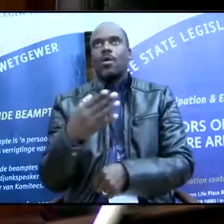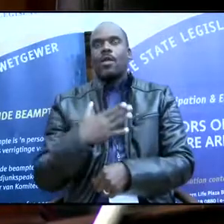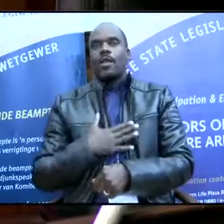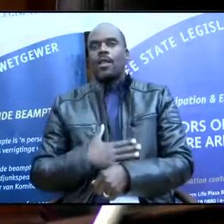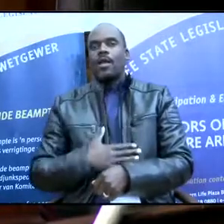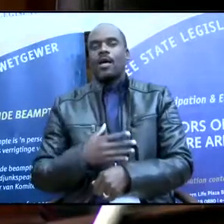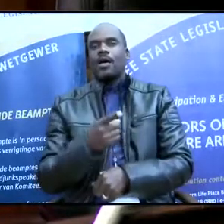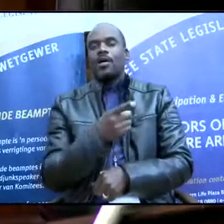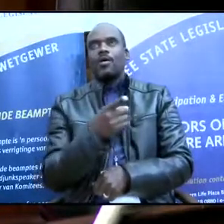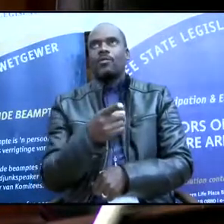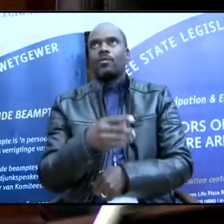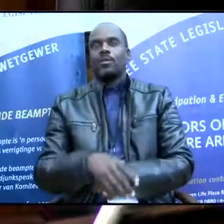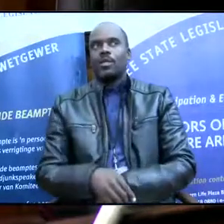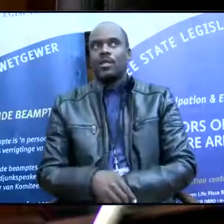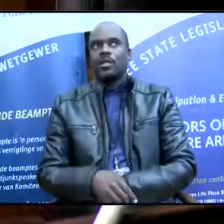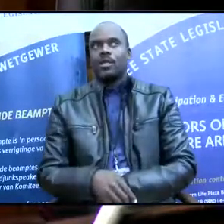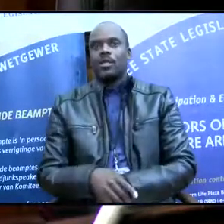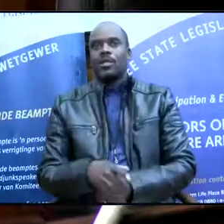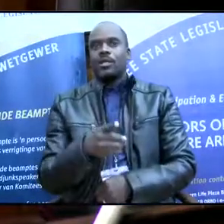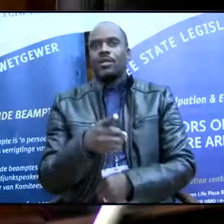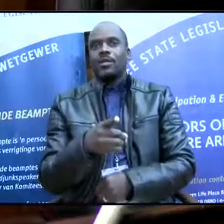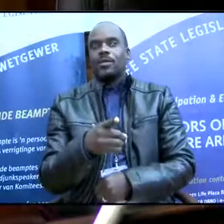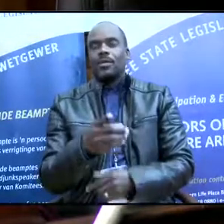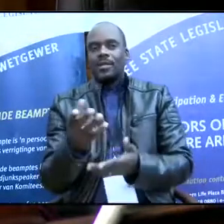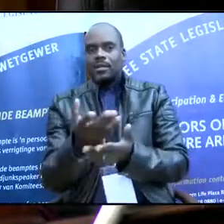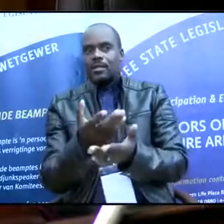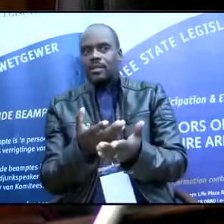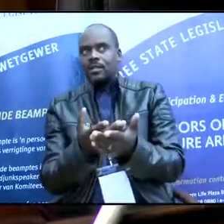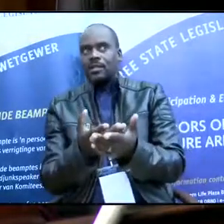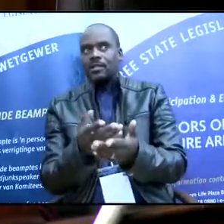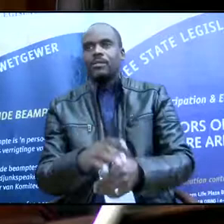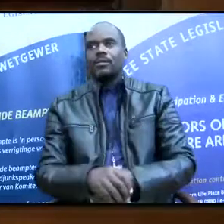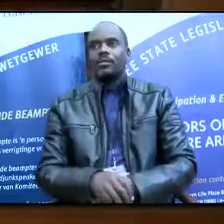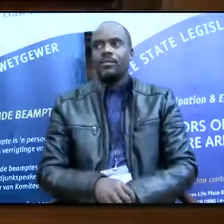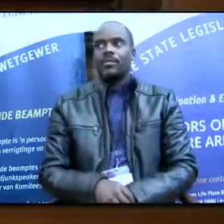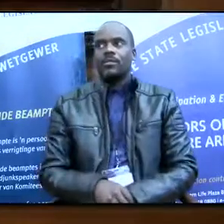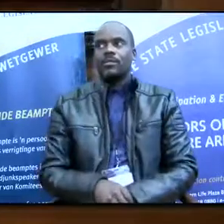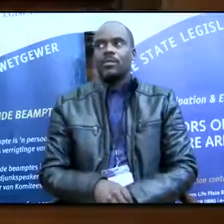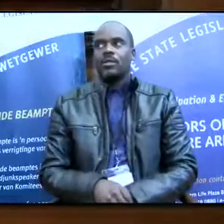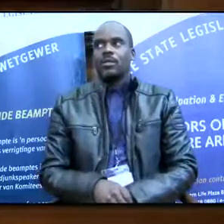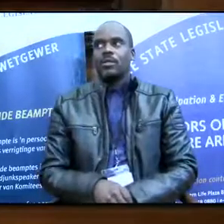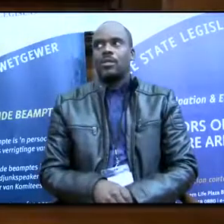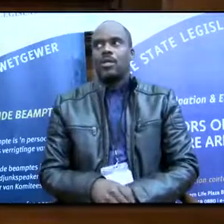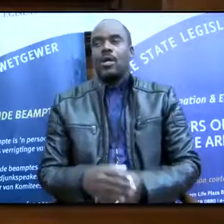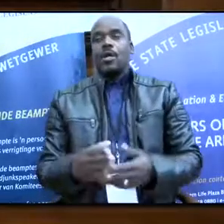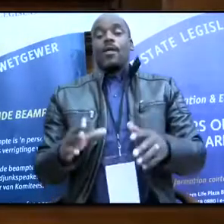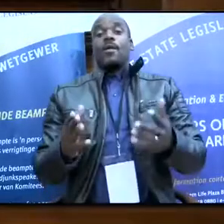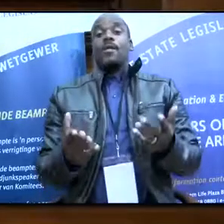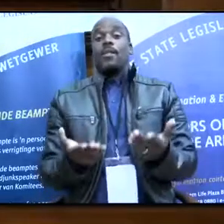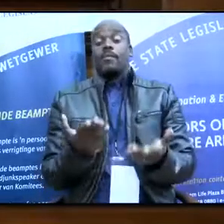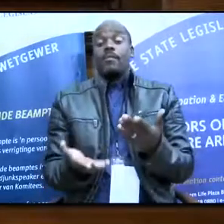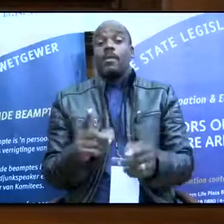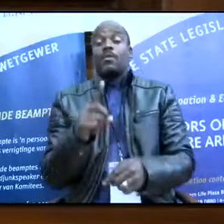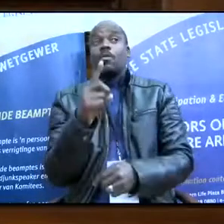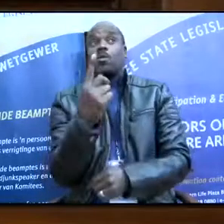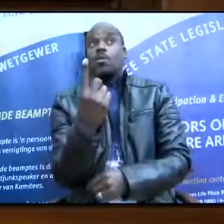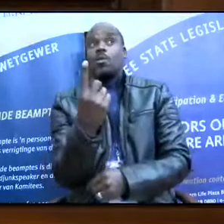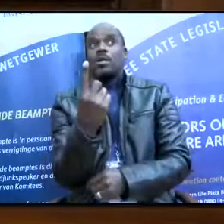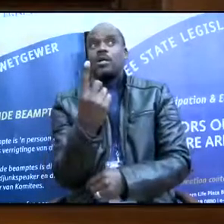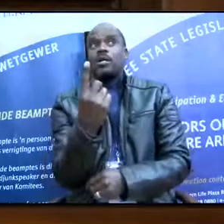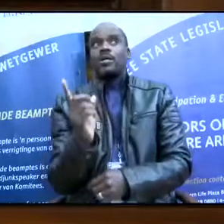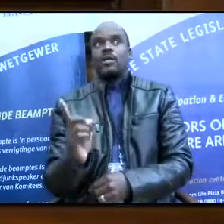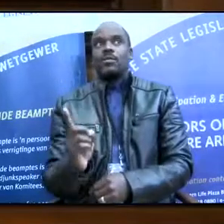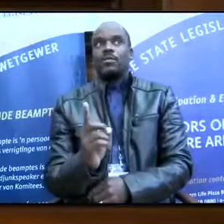house that this session is live streamed so anyone who wants to access it can just go